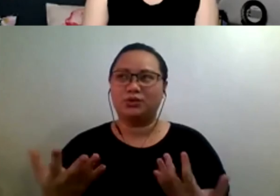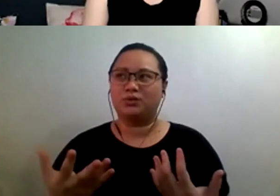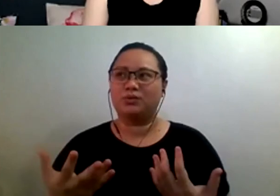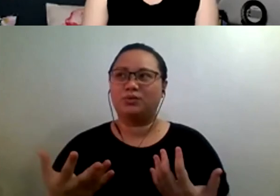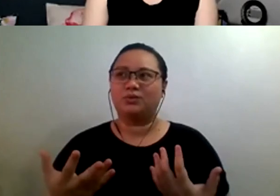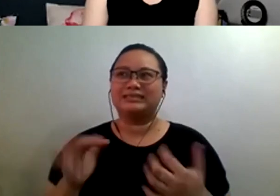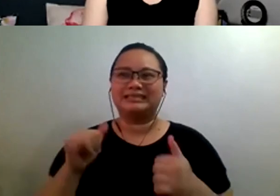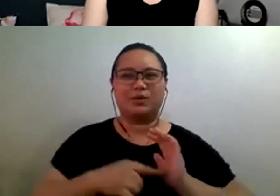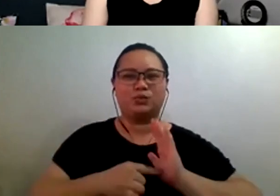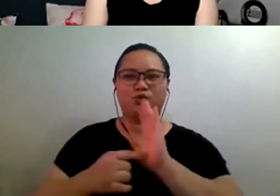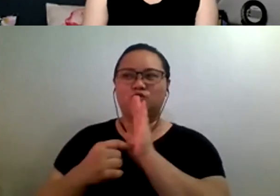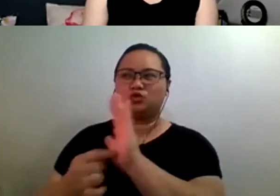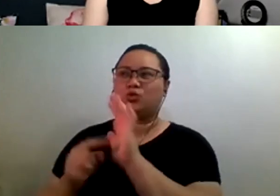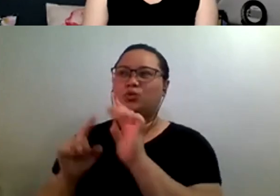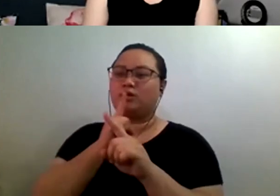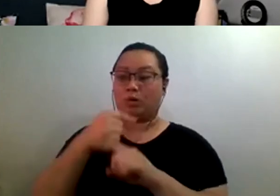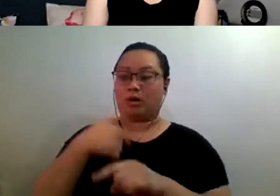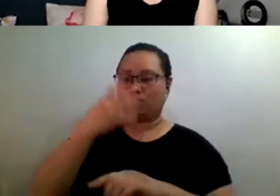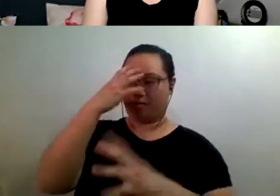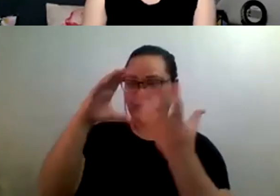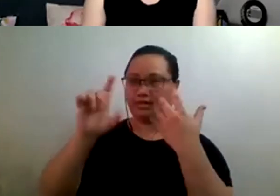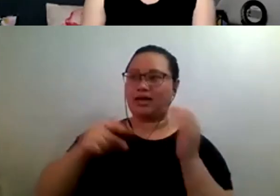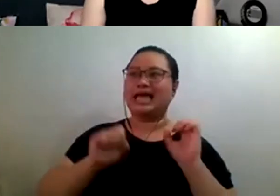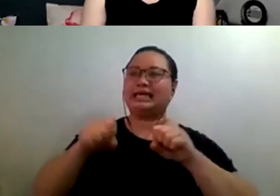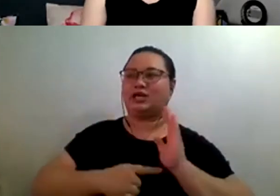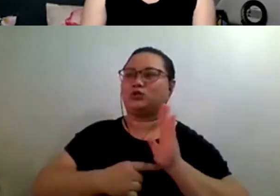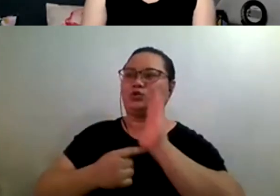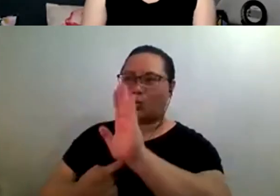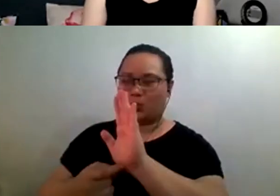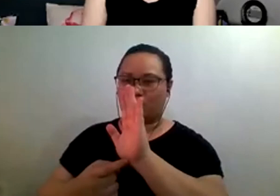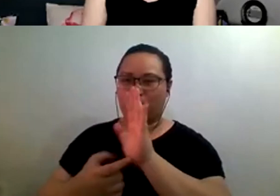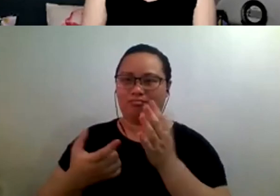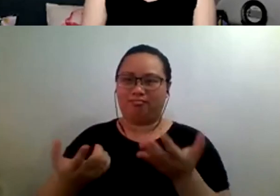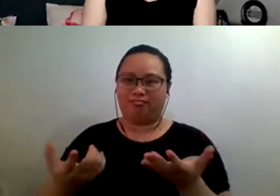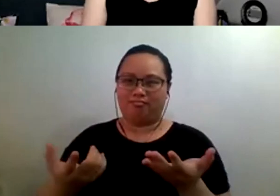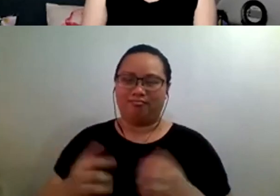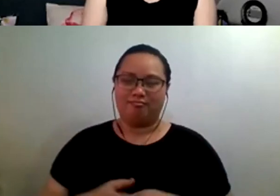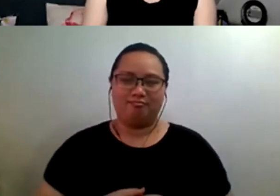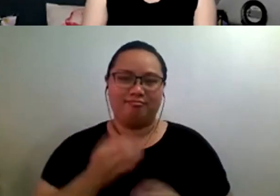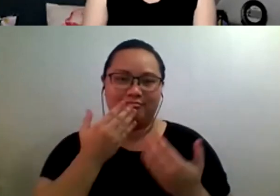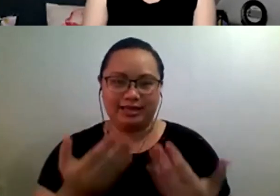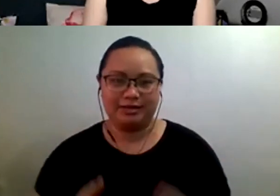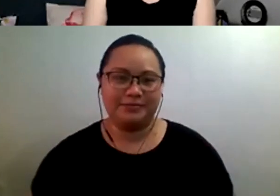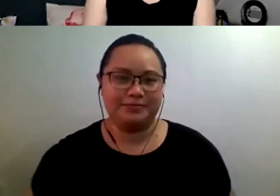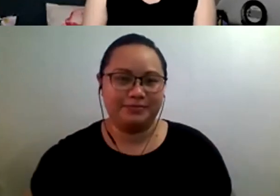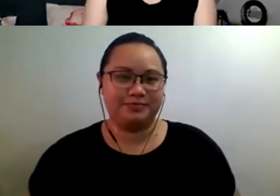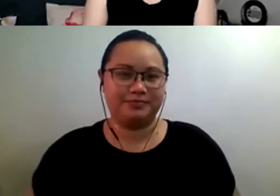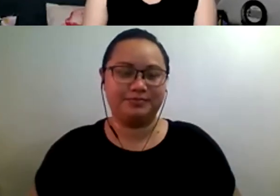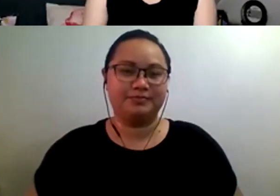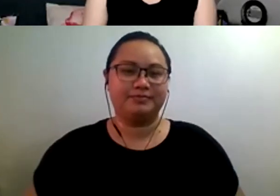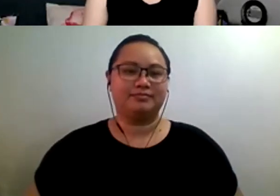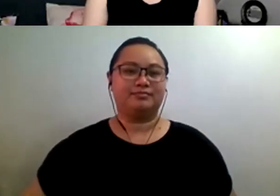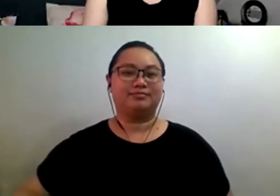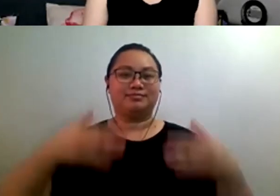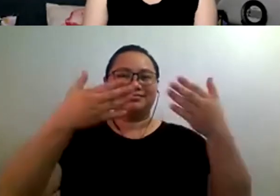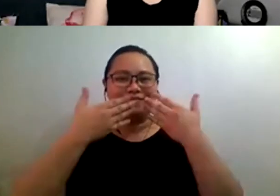empathic capabilities we currently have. Well, we already have. Thank you. And thank you,